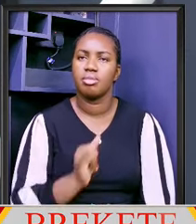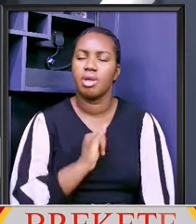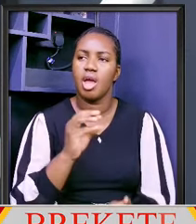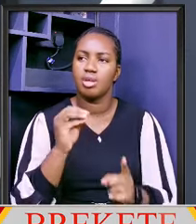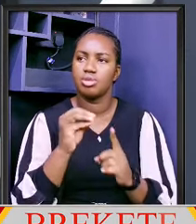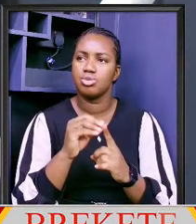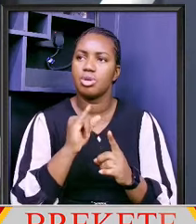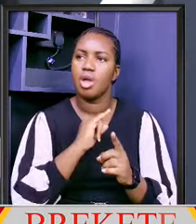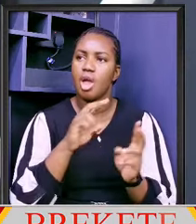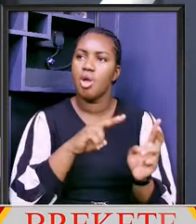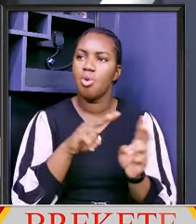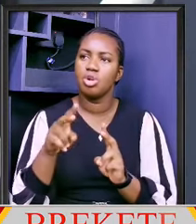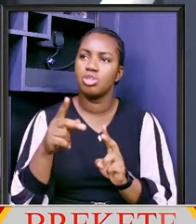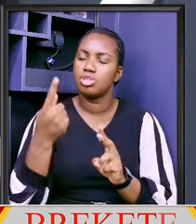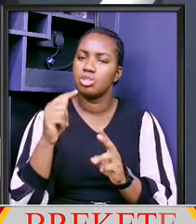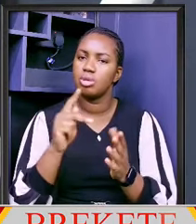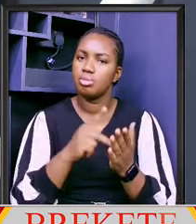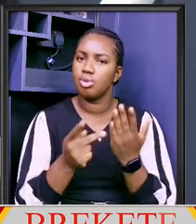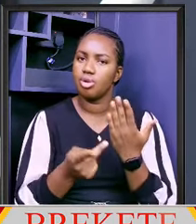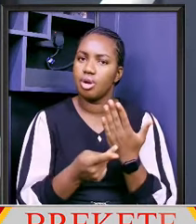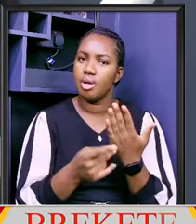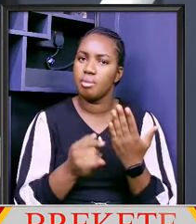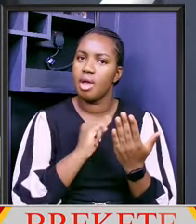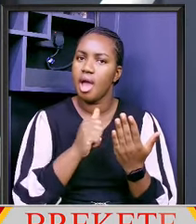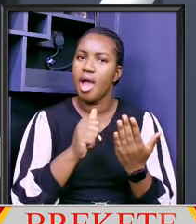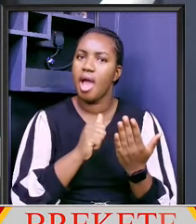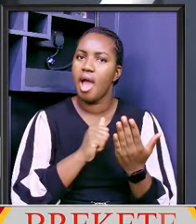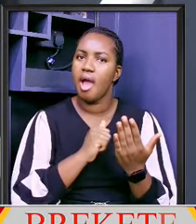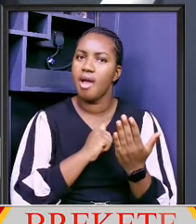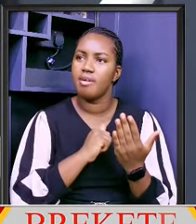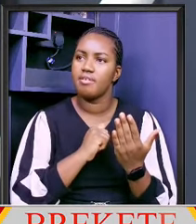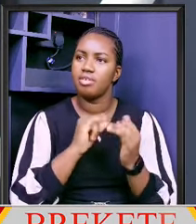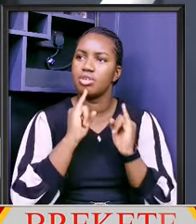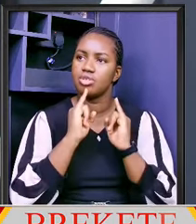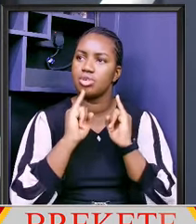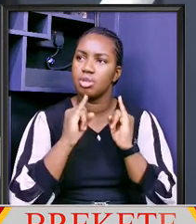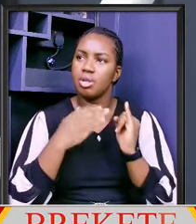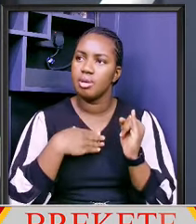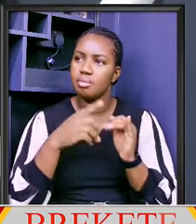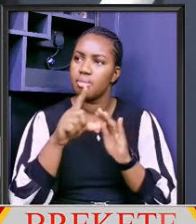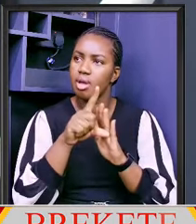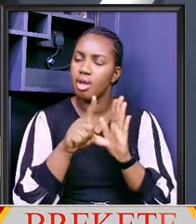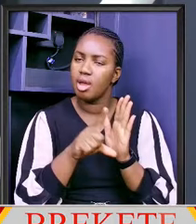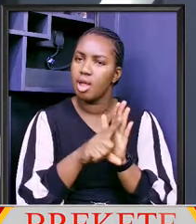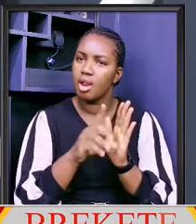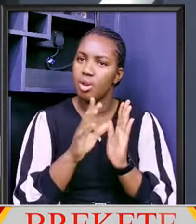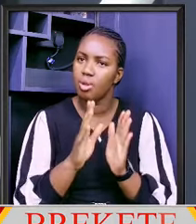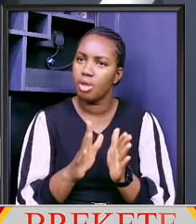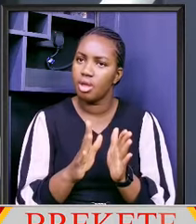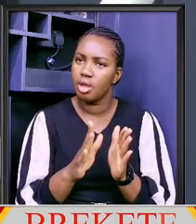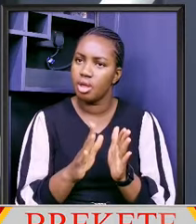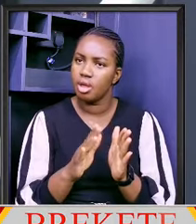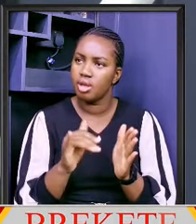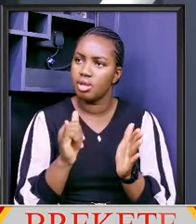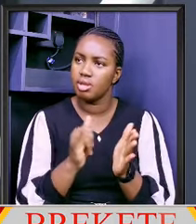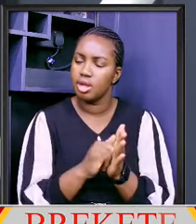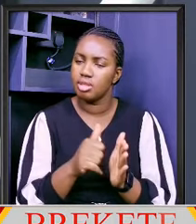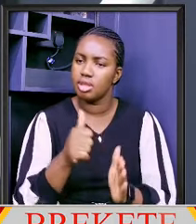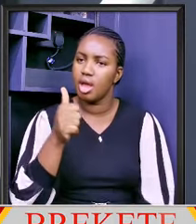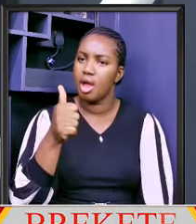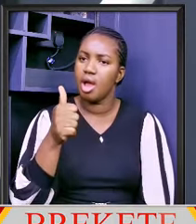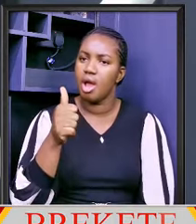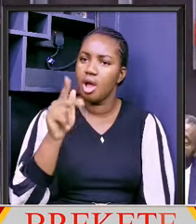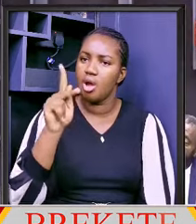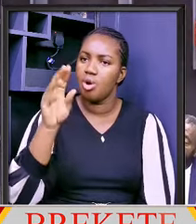sir. Shebu said, I've instructed my lawyer ever before today that our Akumura want to